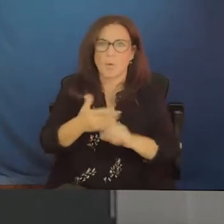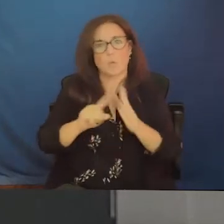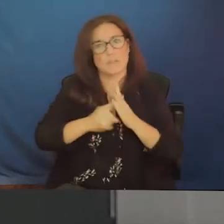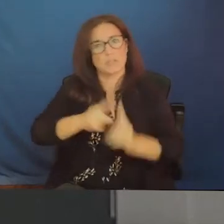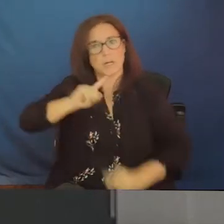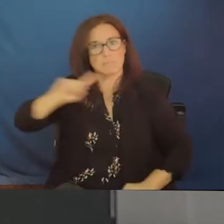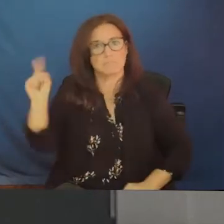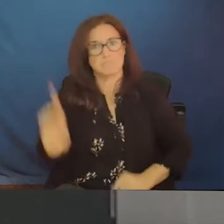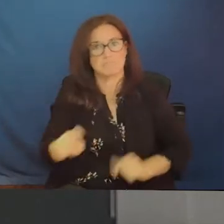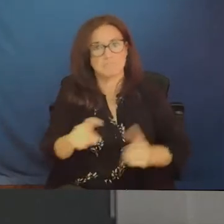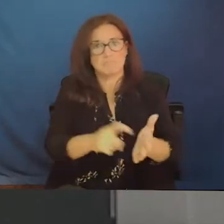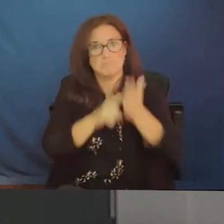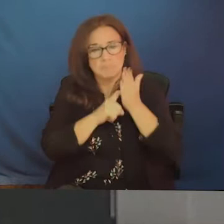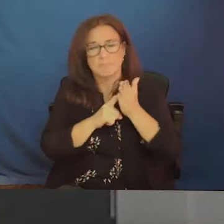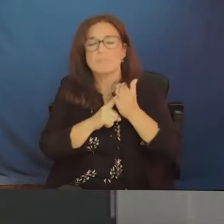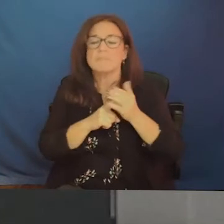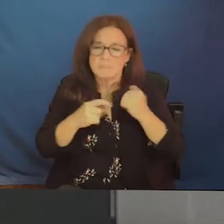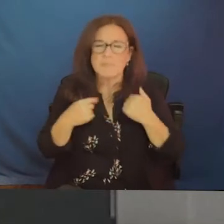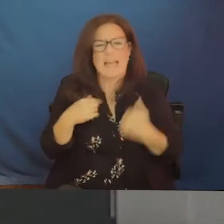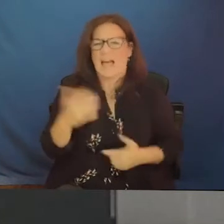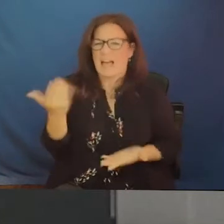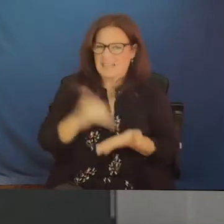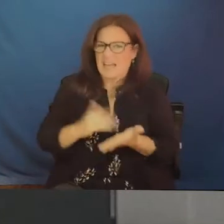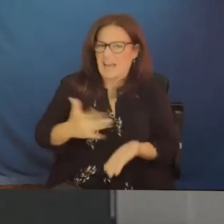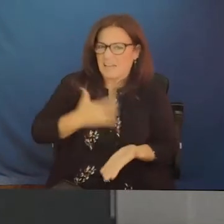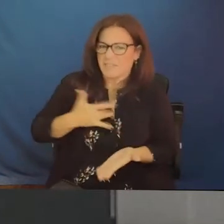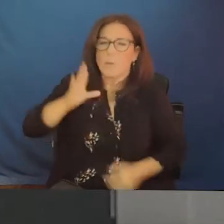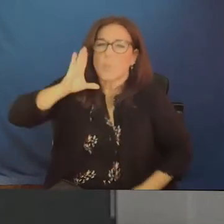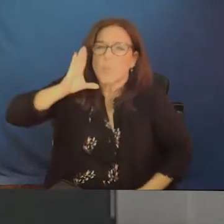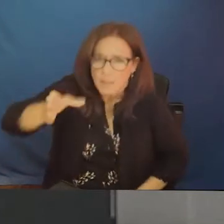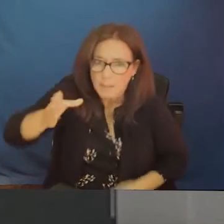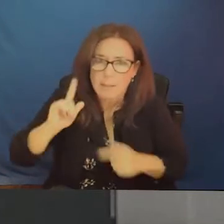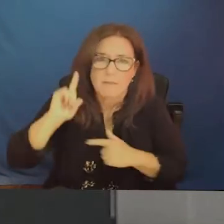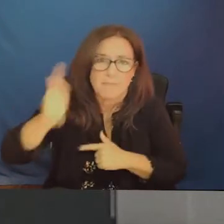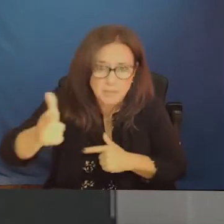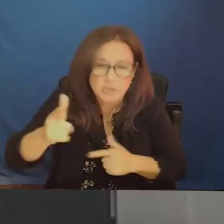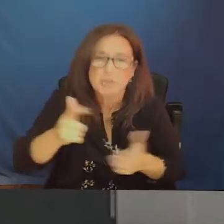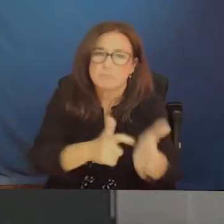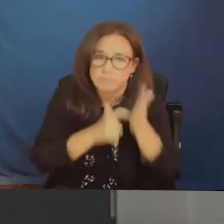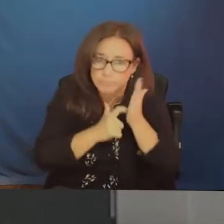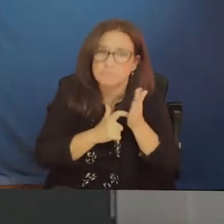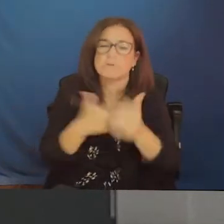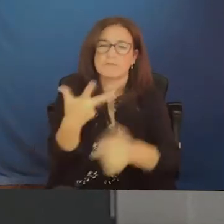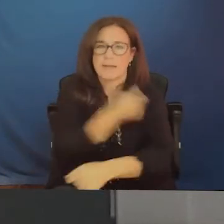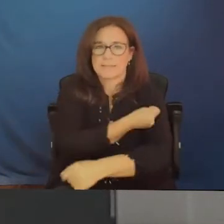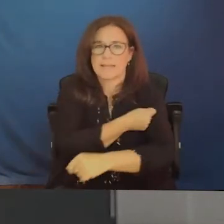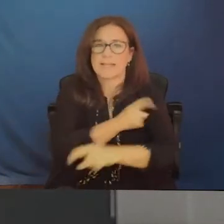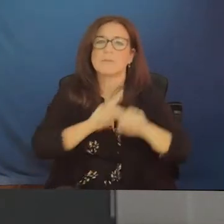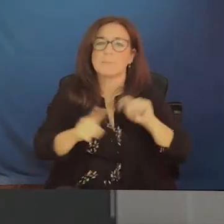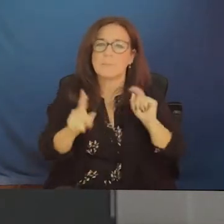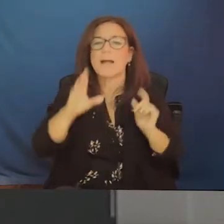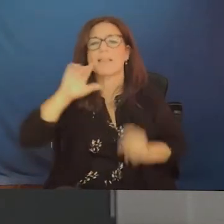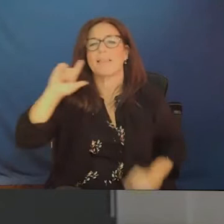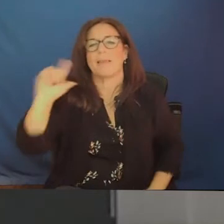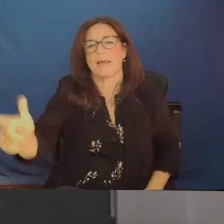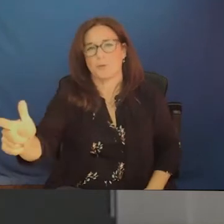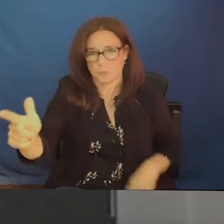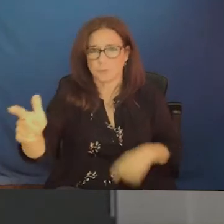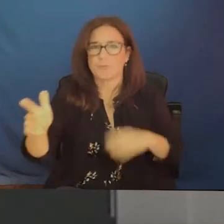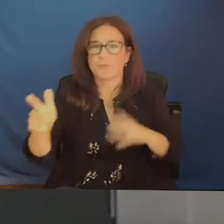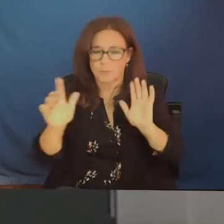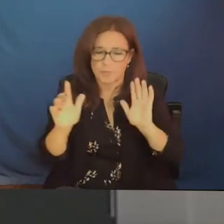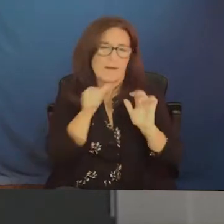that they will, and that's something that I'm supportive of, but it's the last step, not the first step. And so I'm hoping later on in